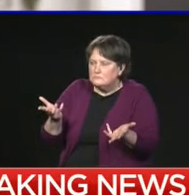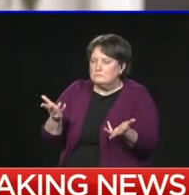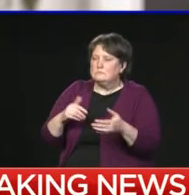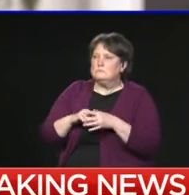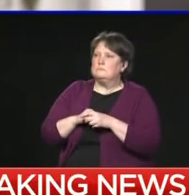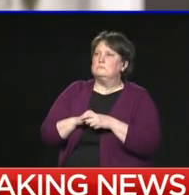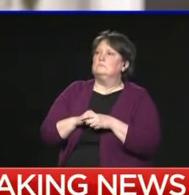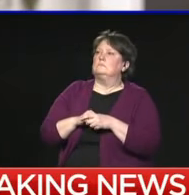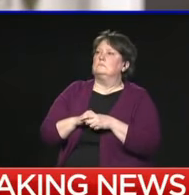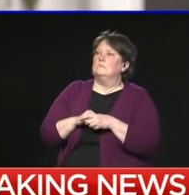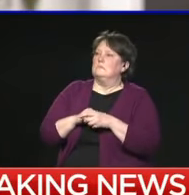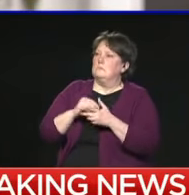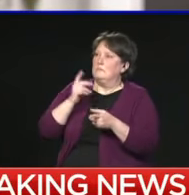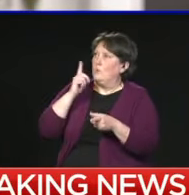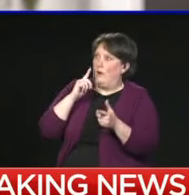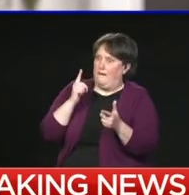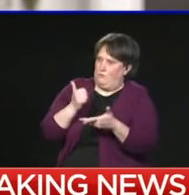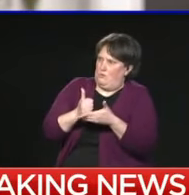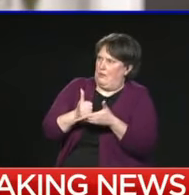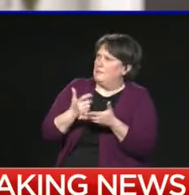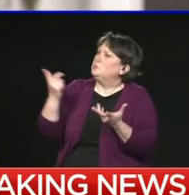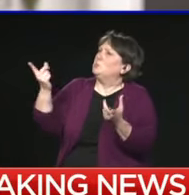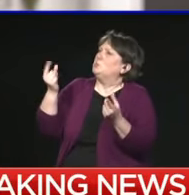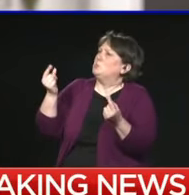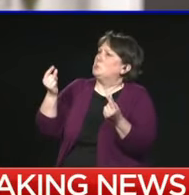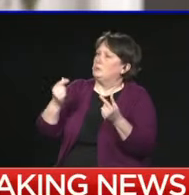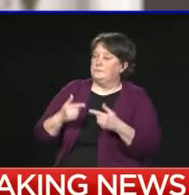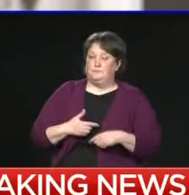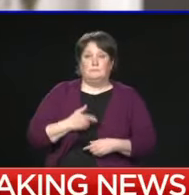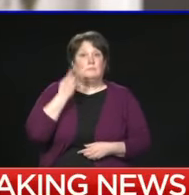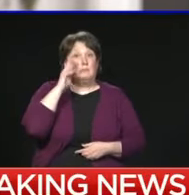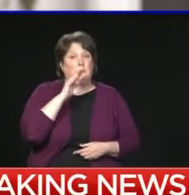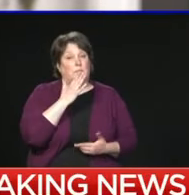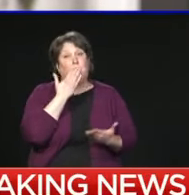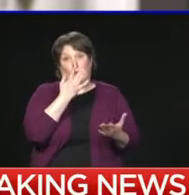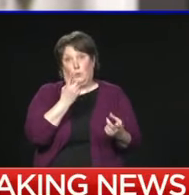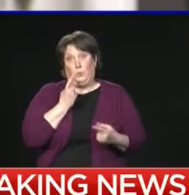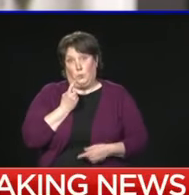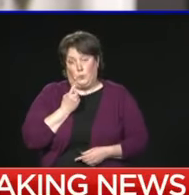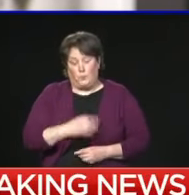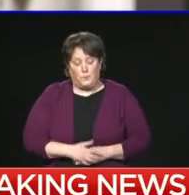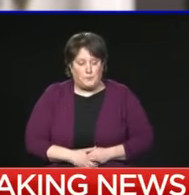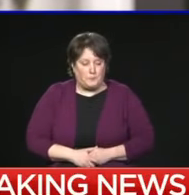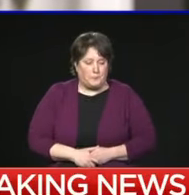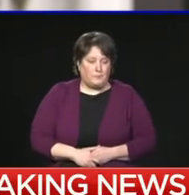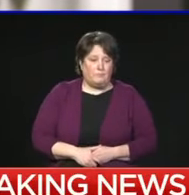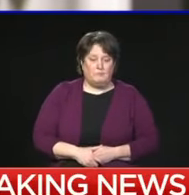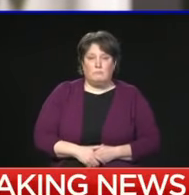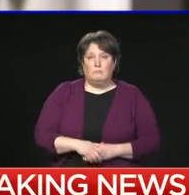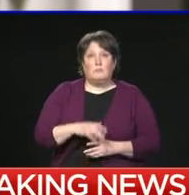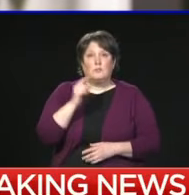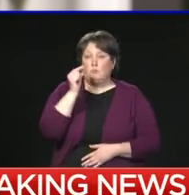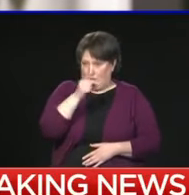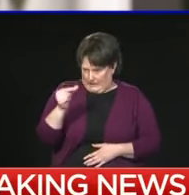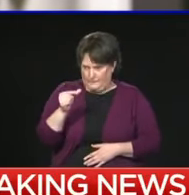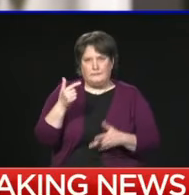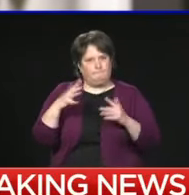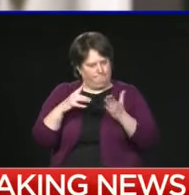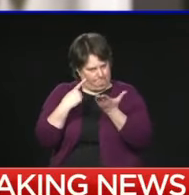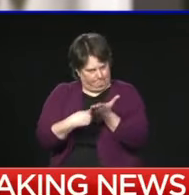the equipment they need to look after all patients? Thank you for the question. This is something that we